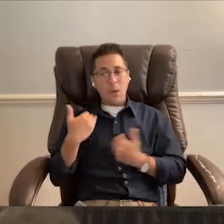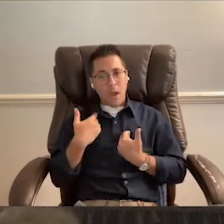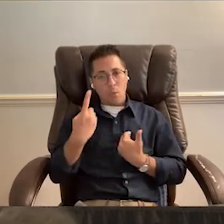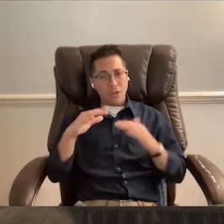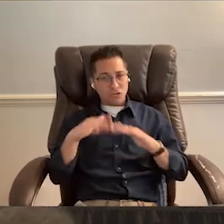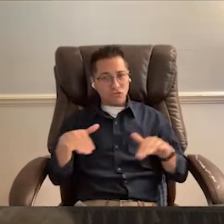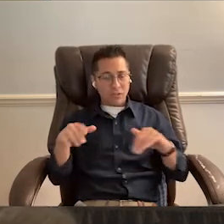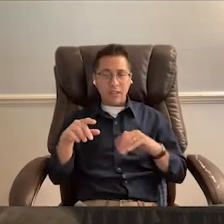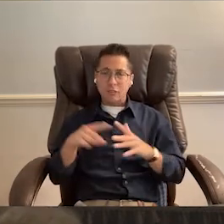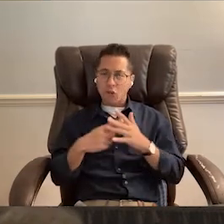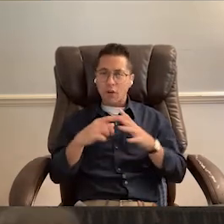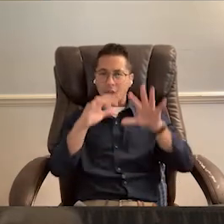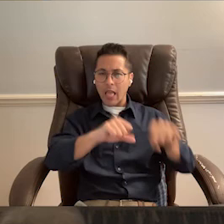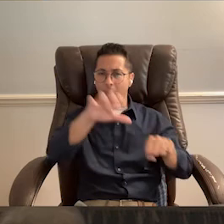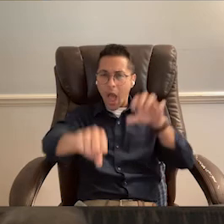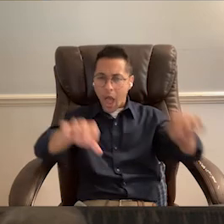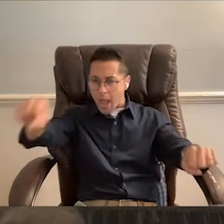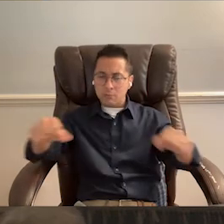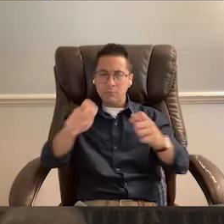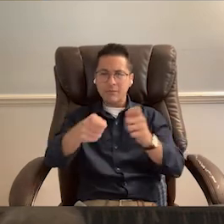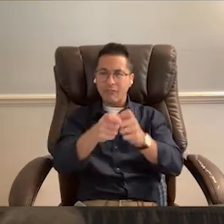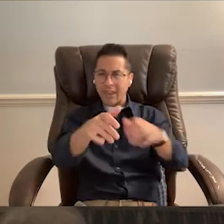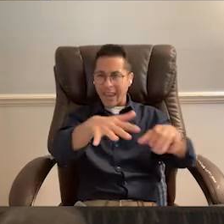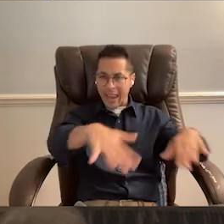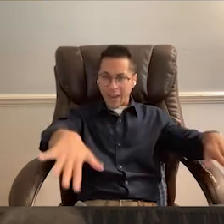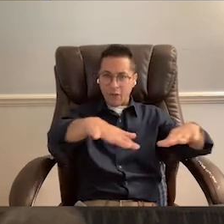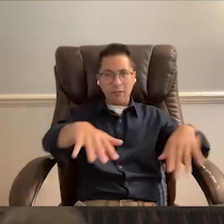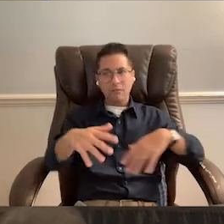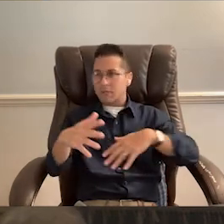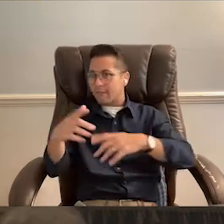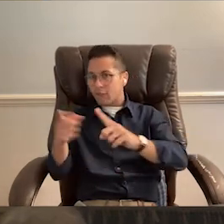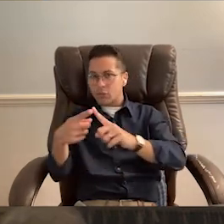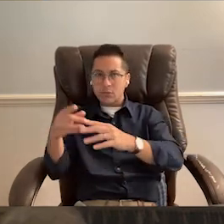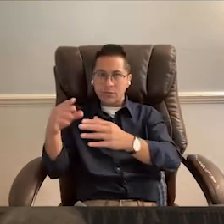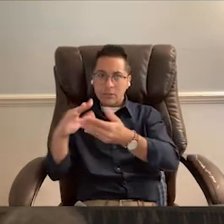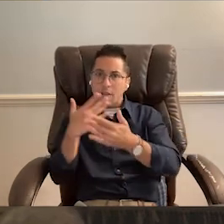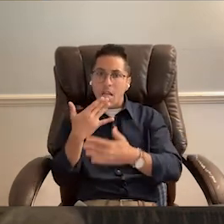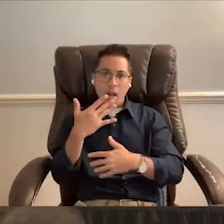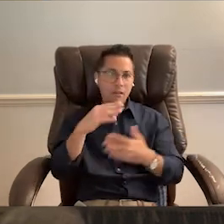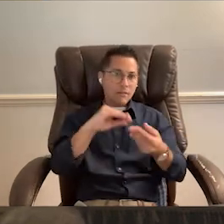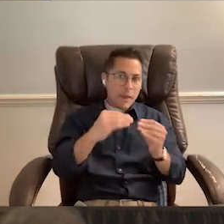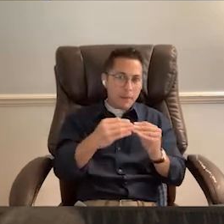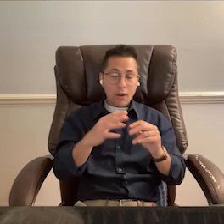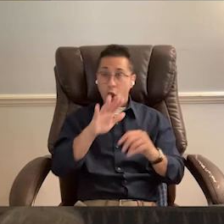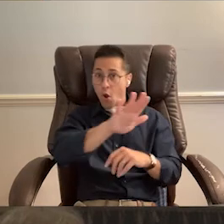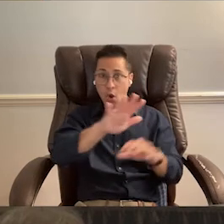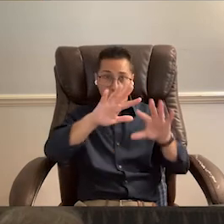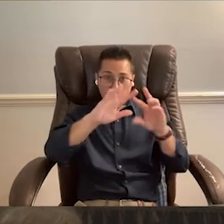I work military. I was working with a military family who had a child that started out with claiming certain areas that went